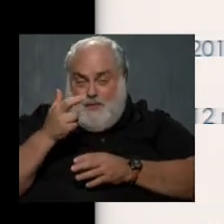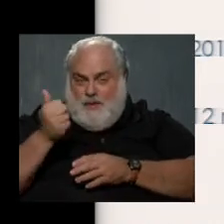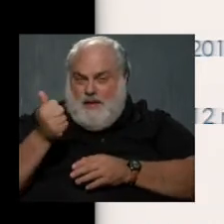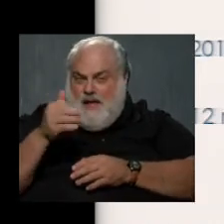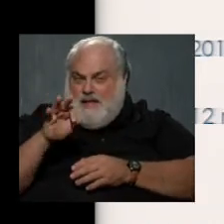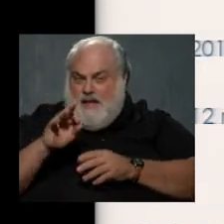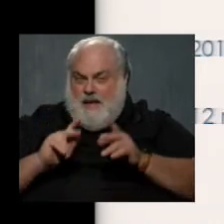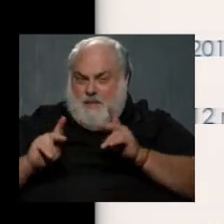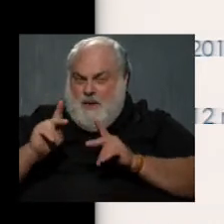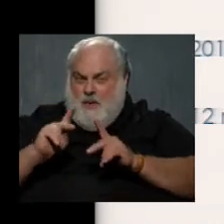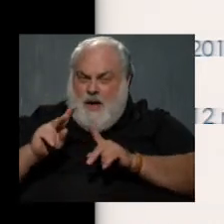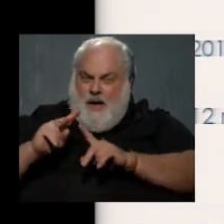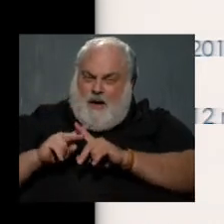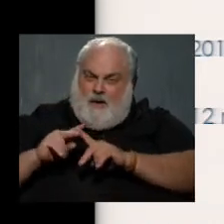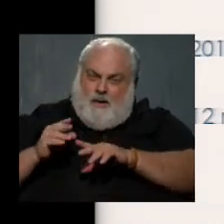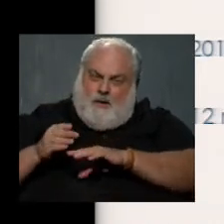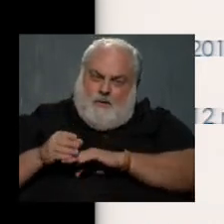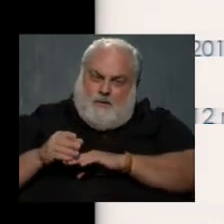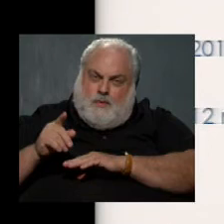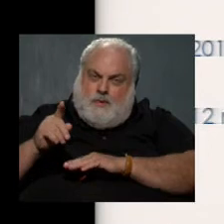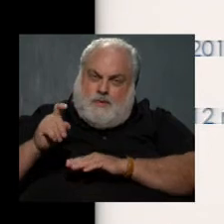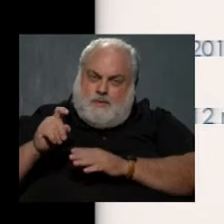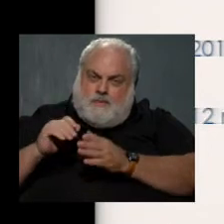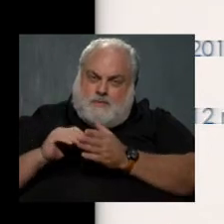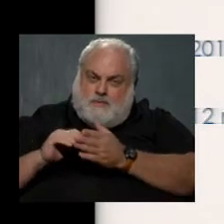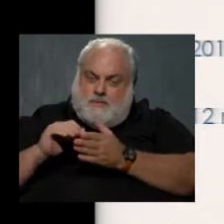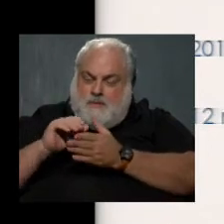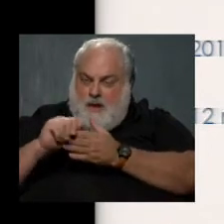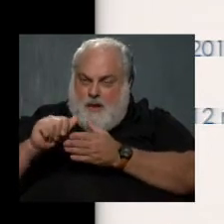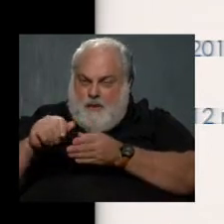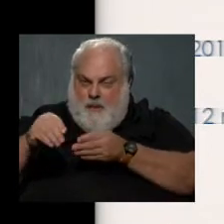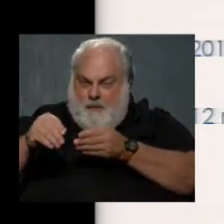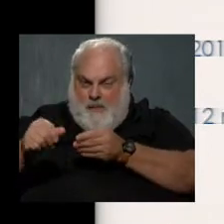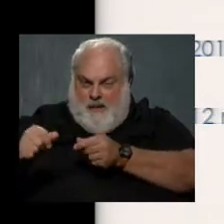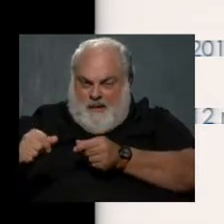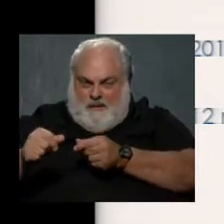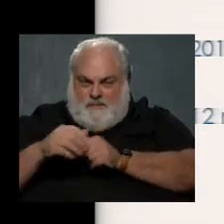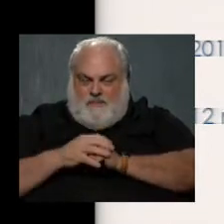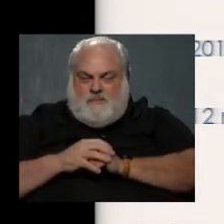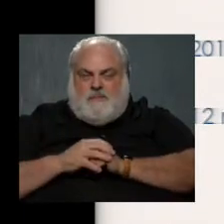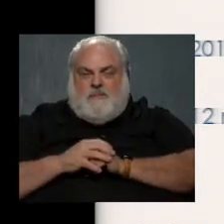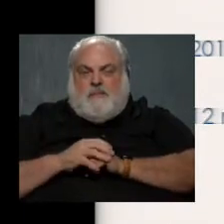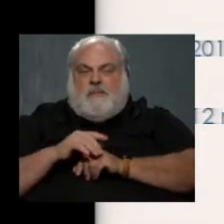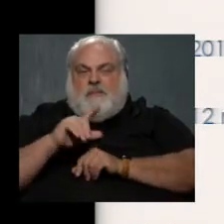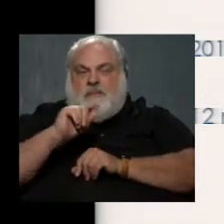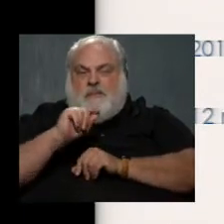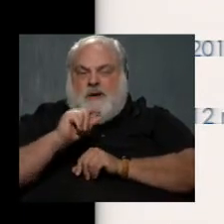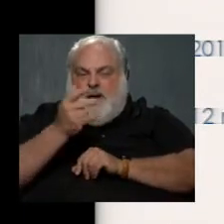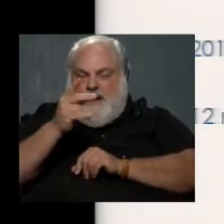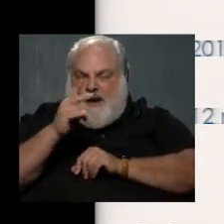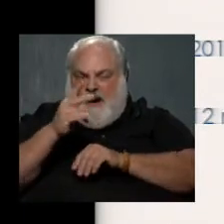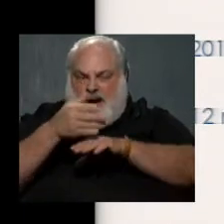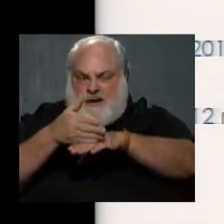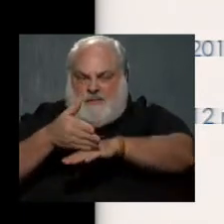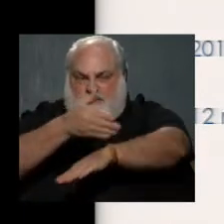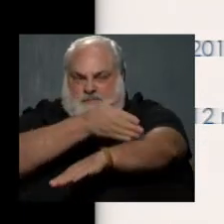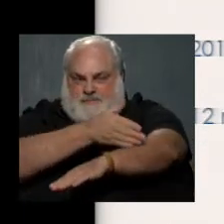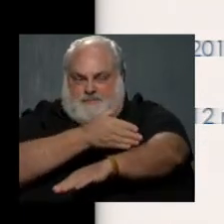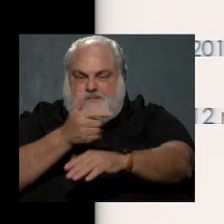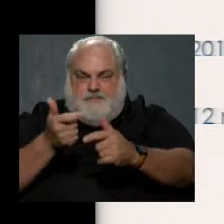claimants who had $100,000 or more in payments. You can see in 2017, things improved